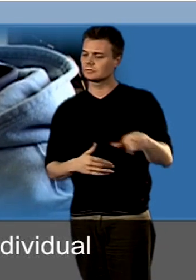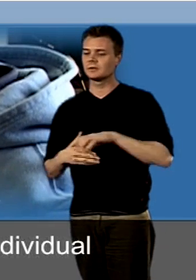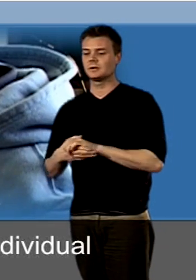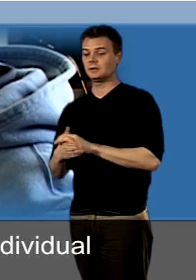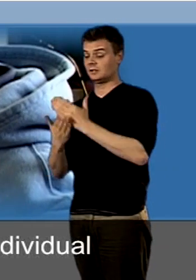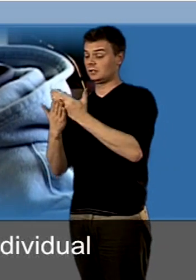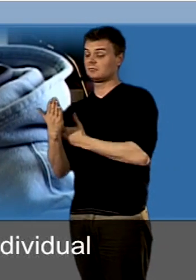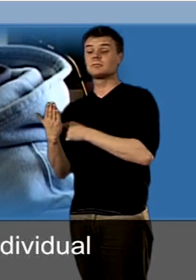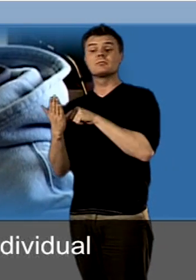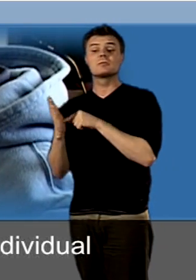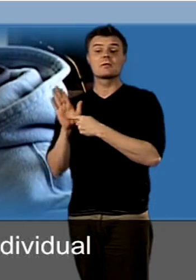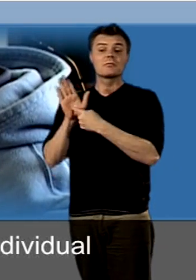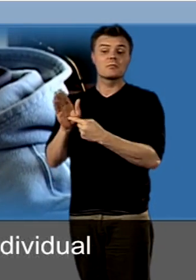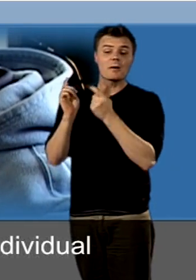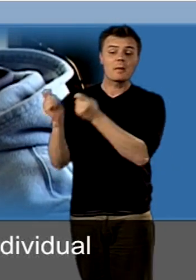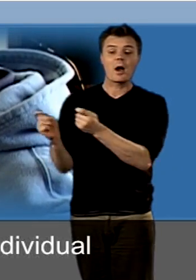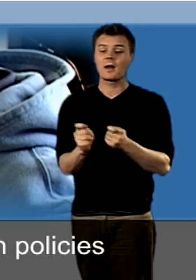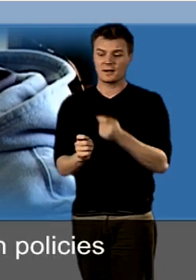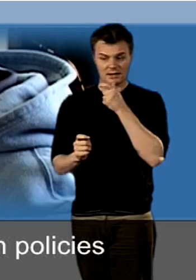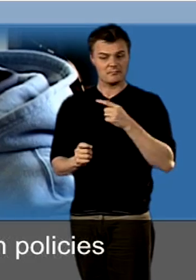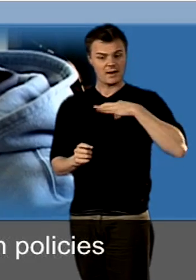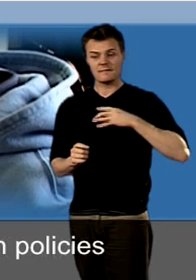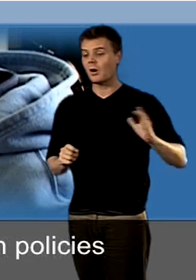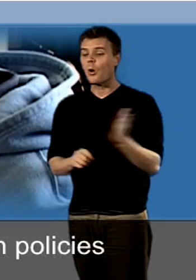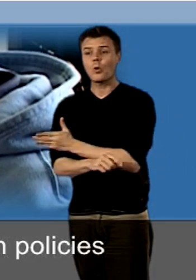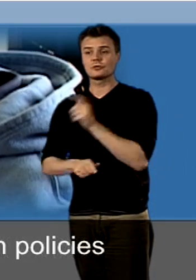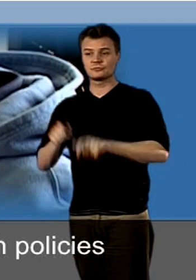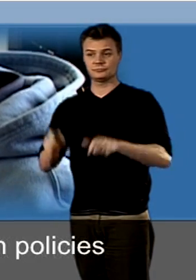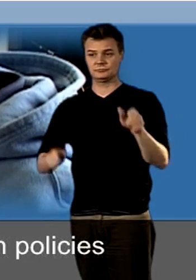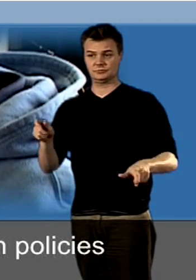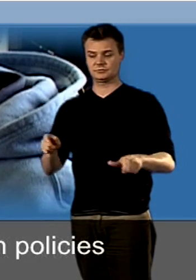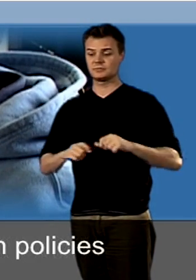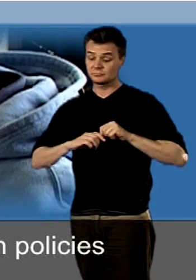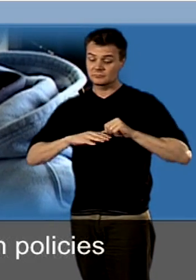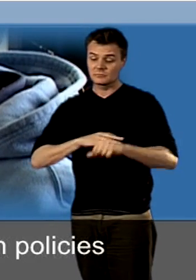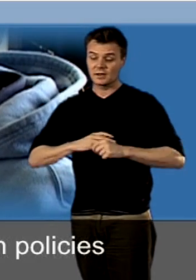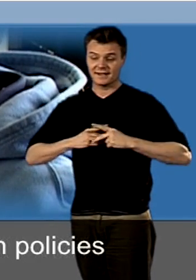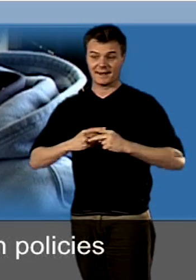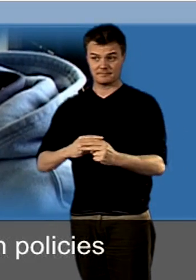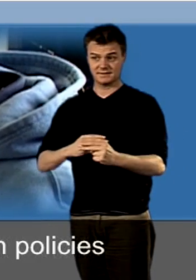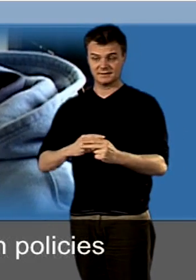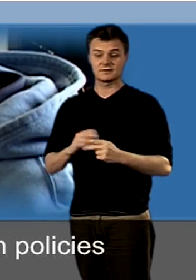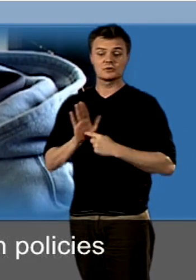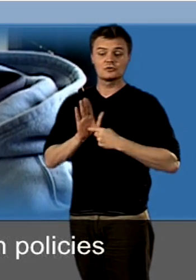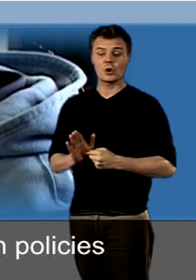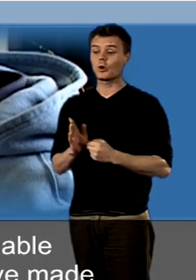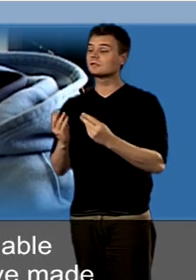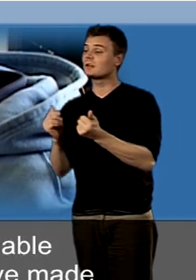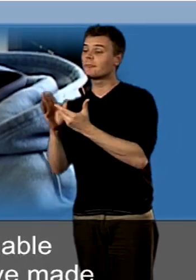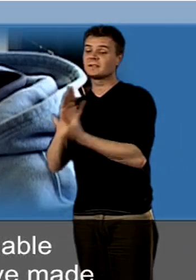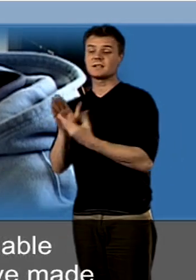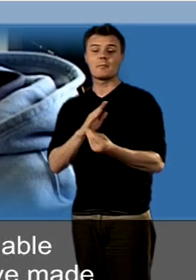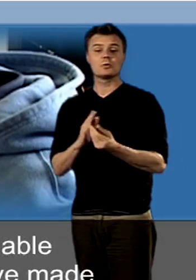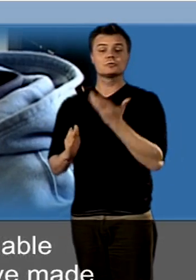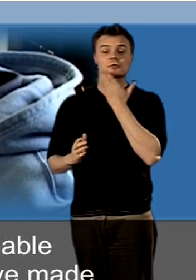of individual disabled pupils. Strategies implemented under such policies can be effective for all pupils. The